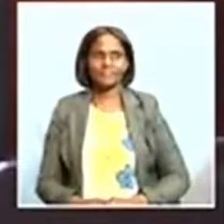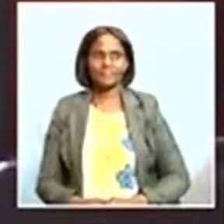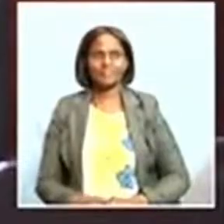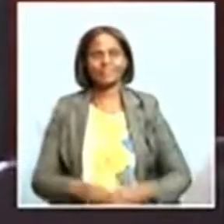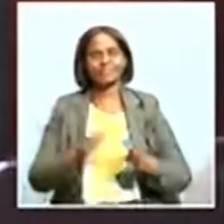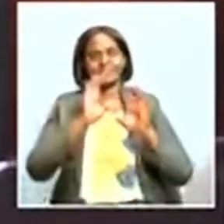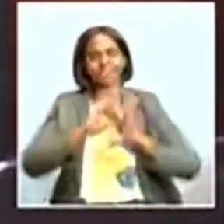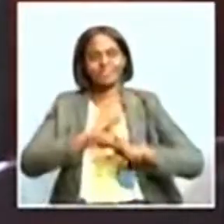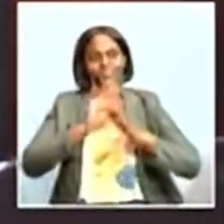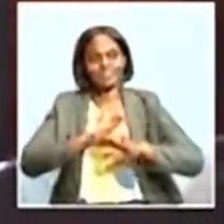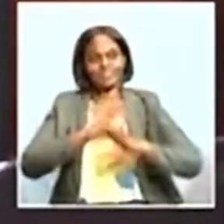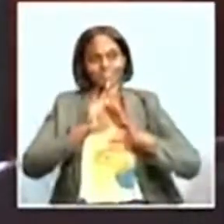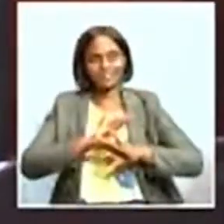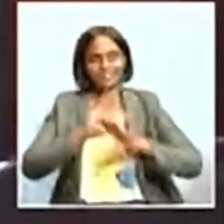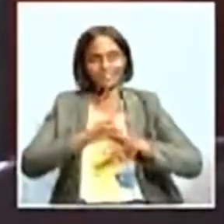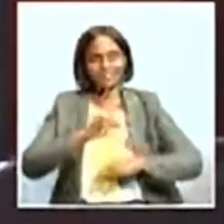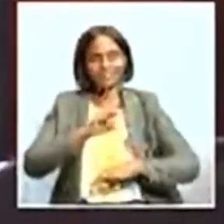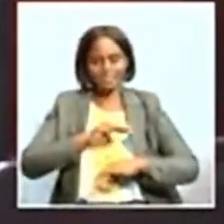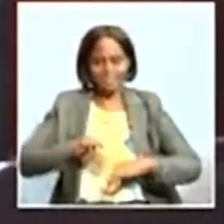No, the honorable members,